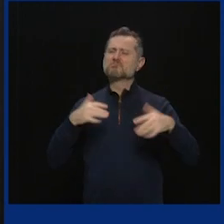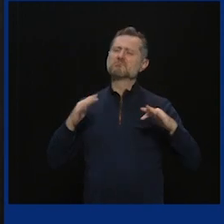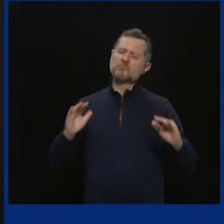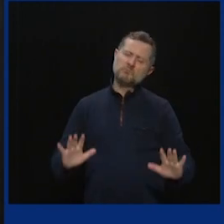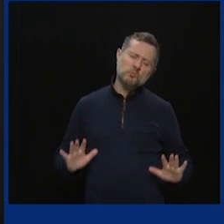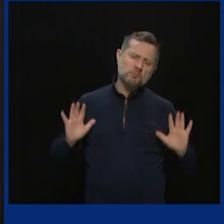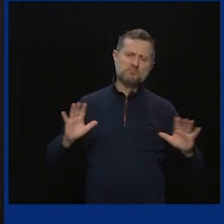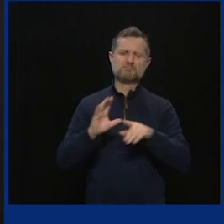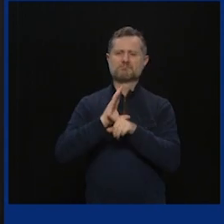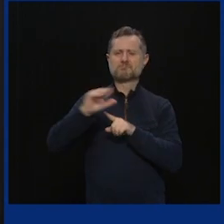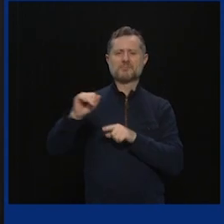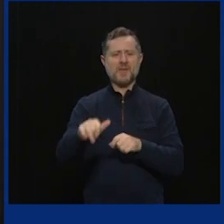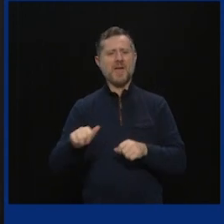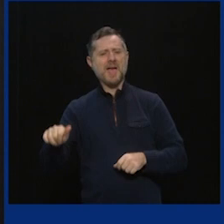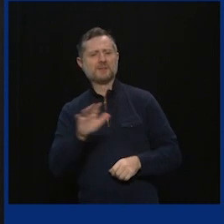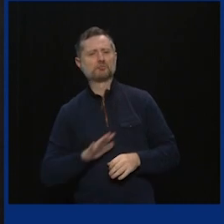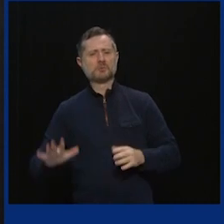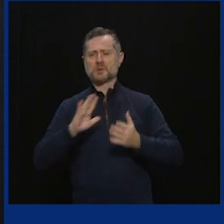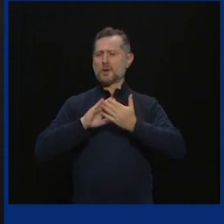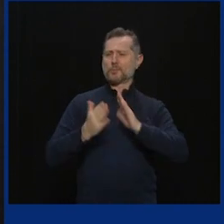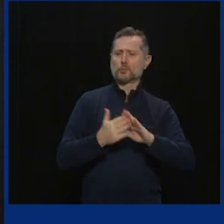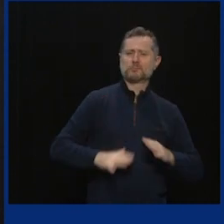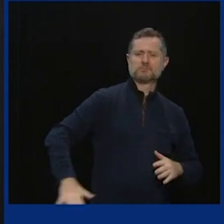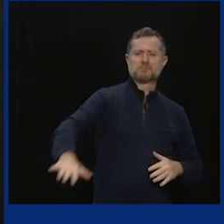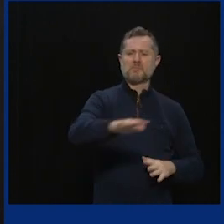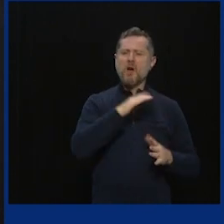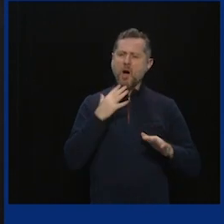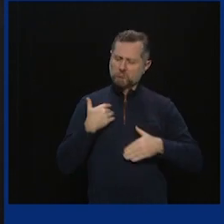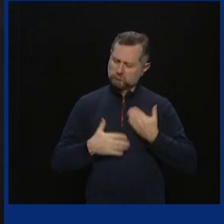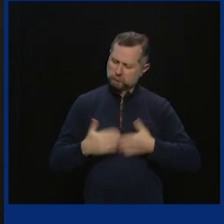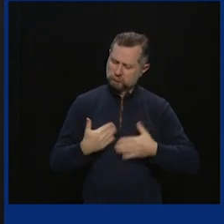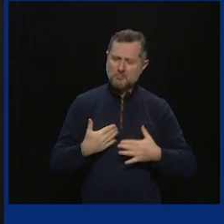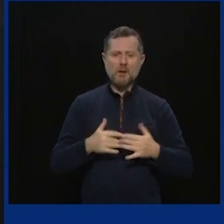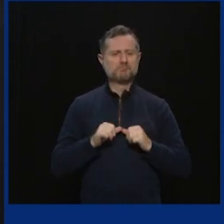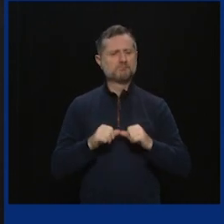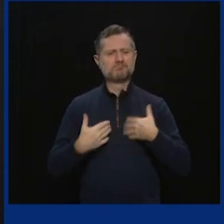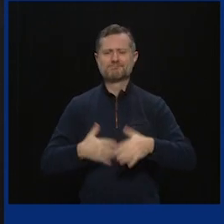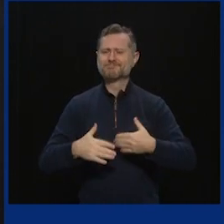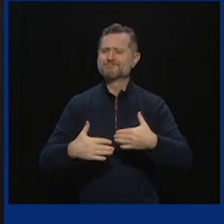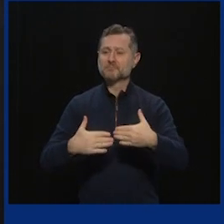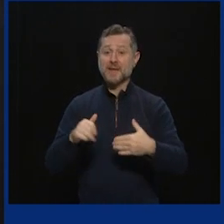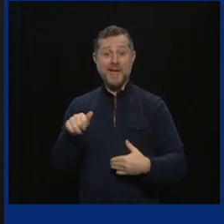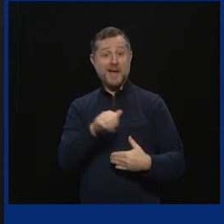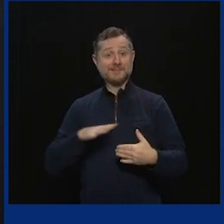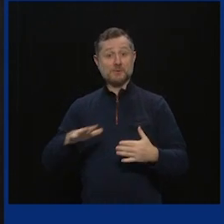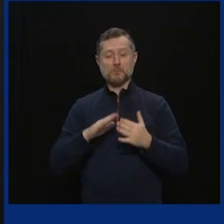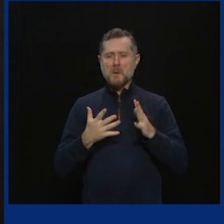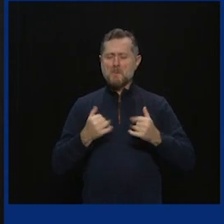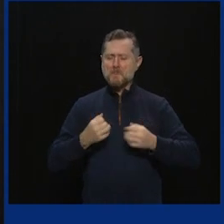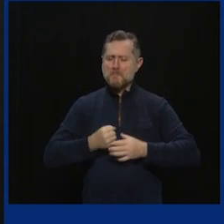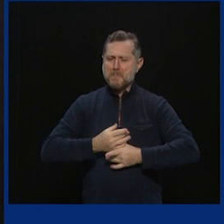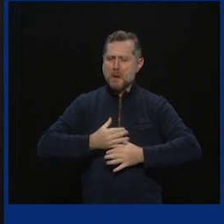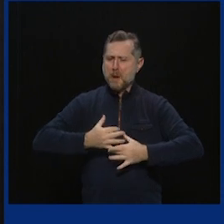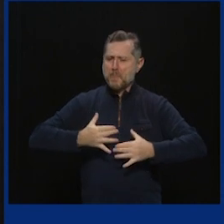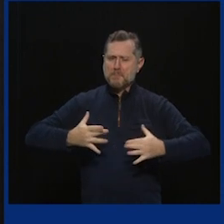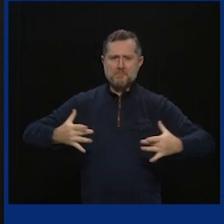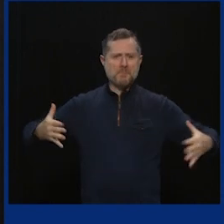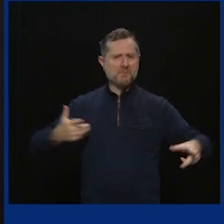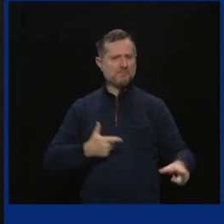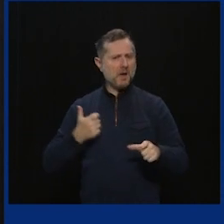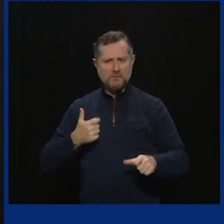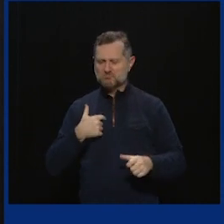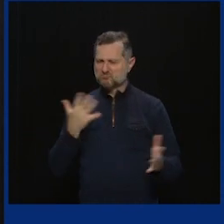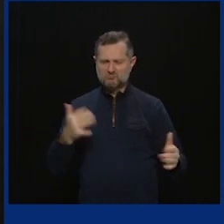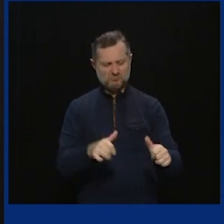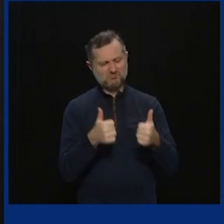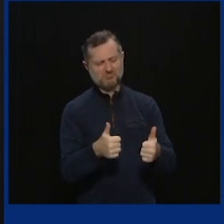community remains strong. I love that the Asian community is the fastest growing community. I love that, it's fabulous. So,